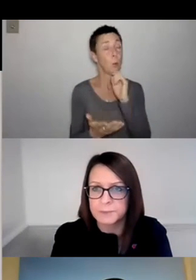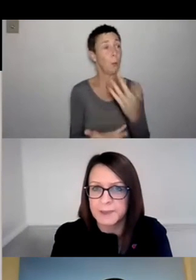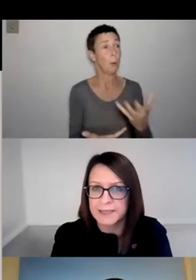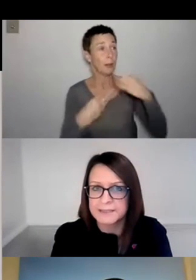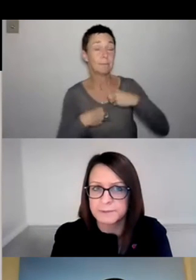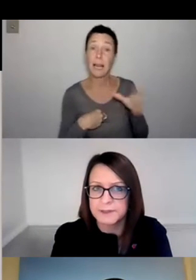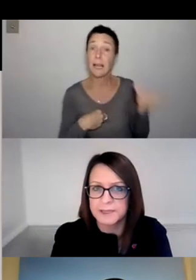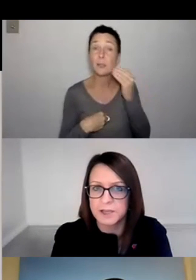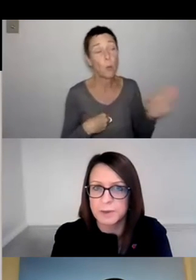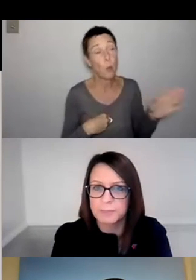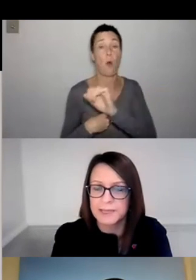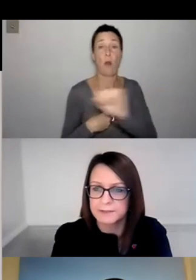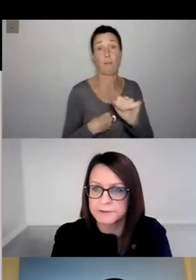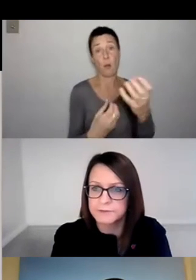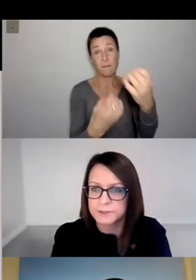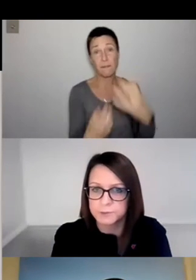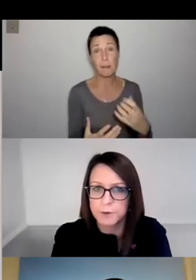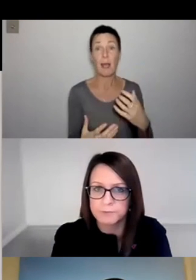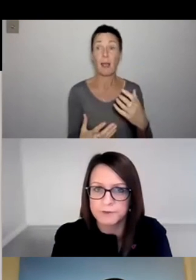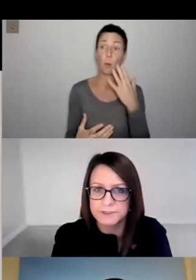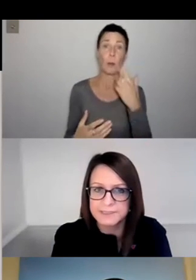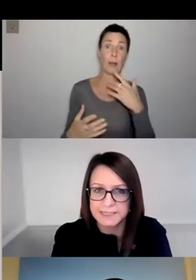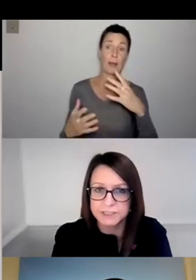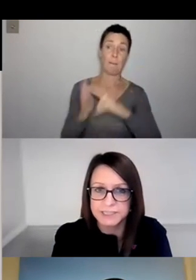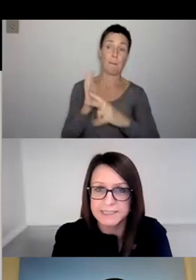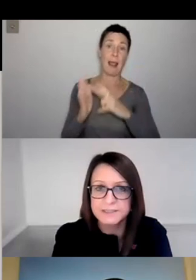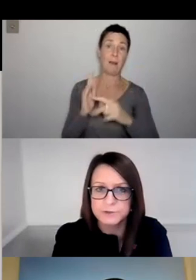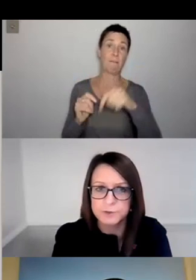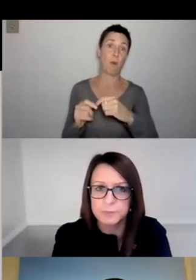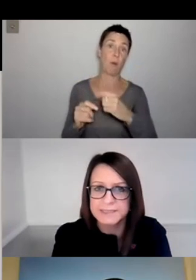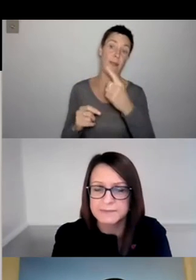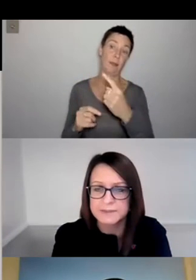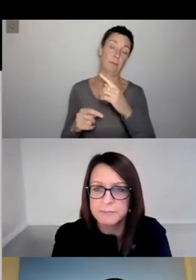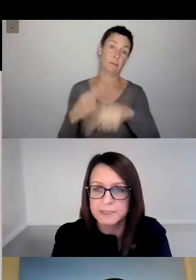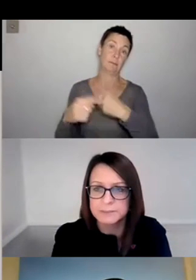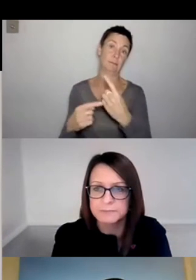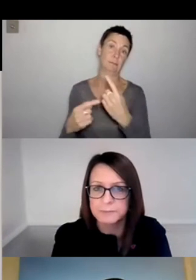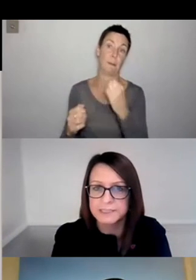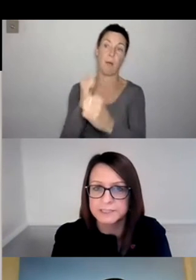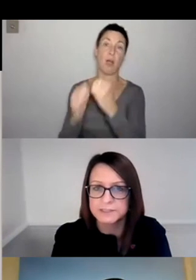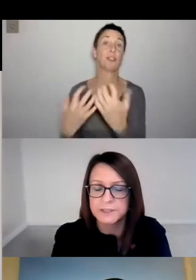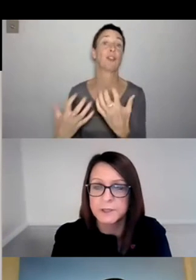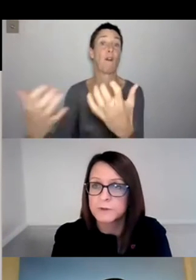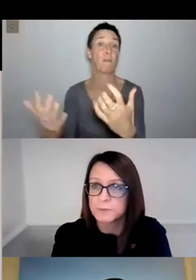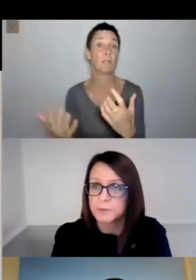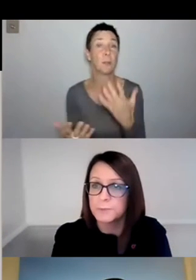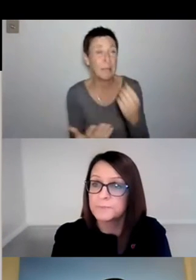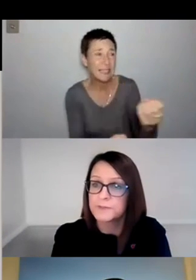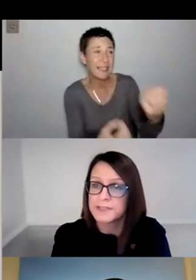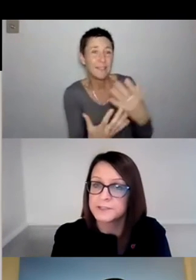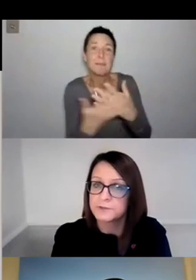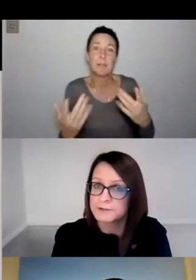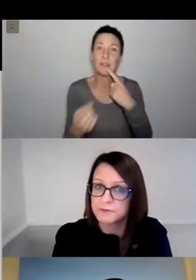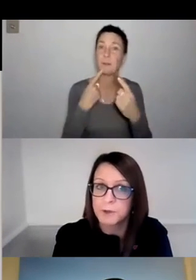of your feedback as we're thinking about planning for the virtual conference next year. So do please give as much information as possible,